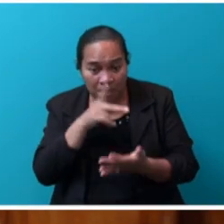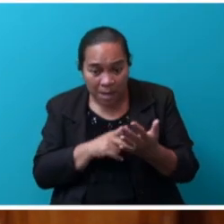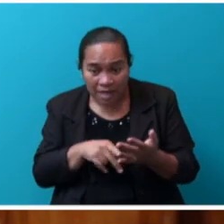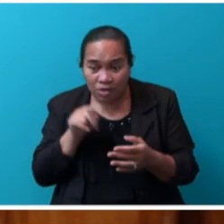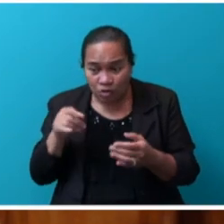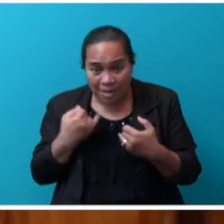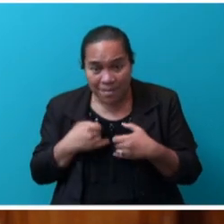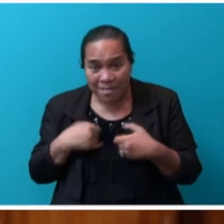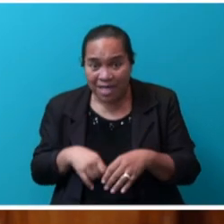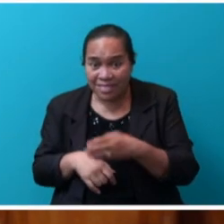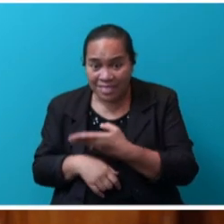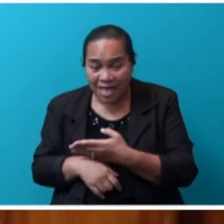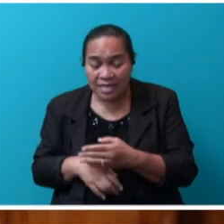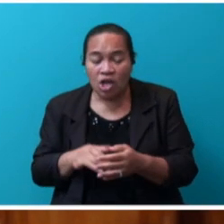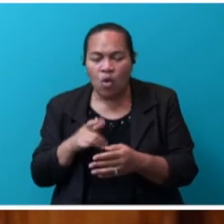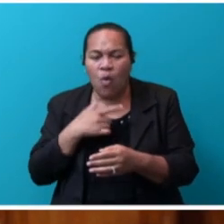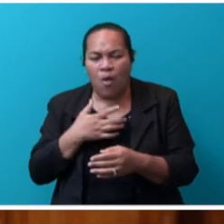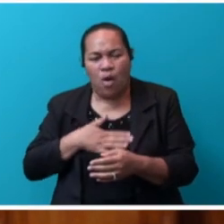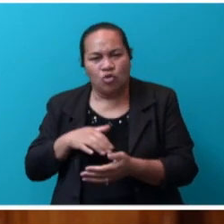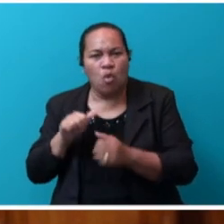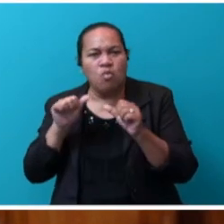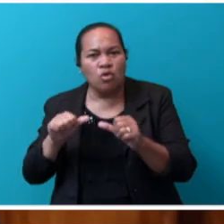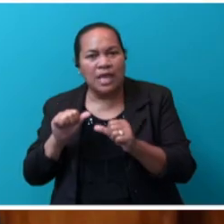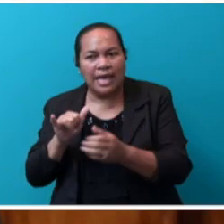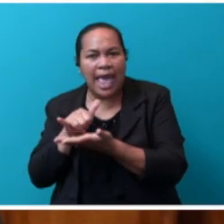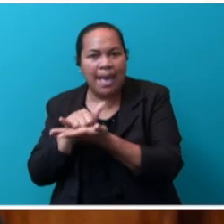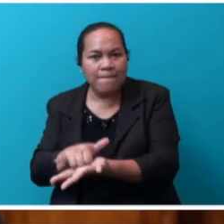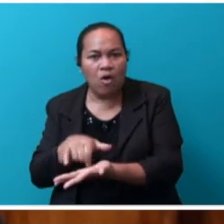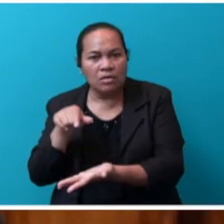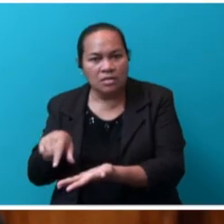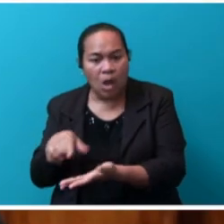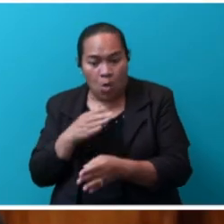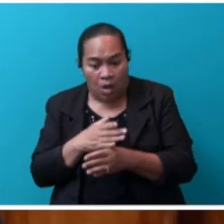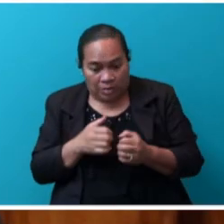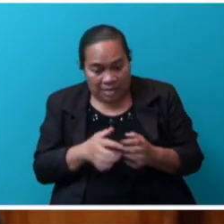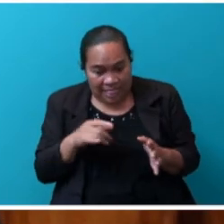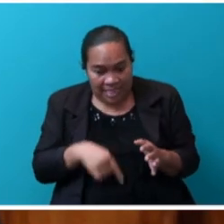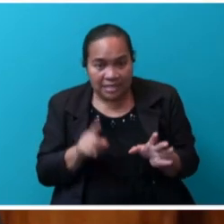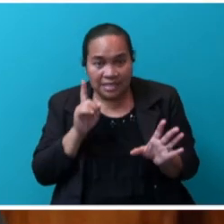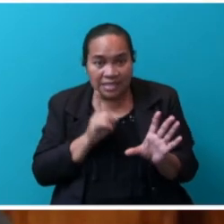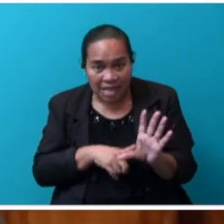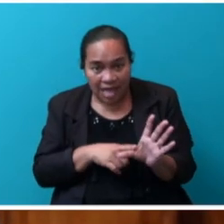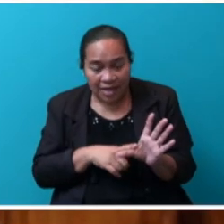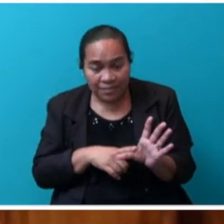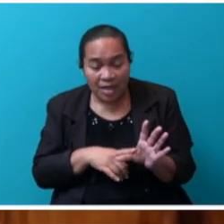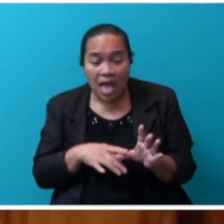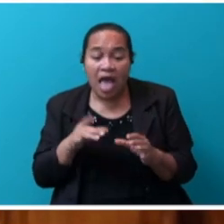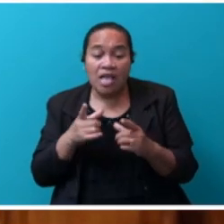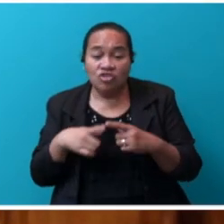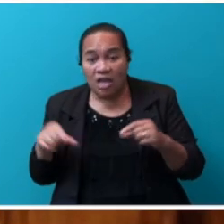implementation, airport protection works will commence in this financial year. And in addition, JICA